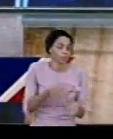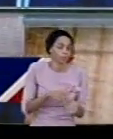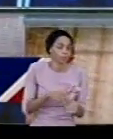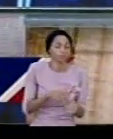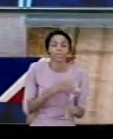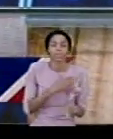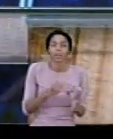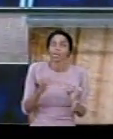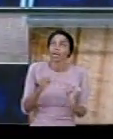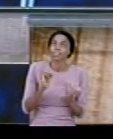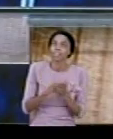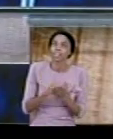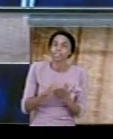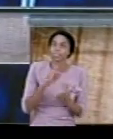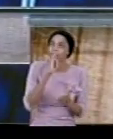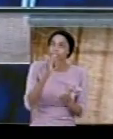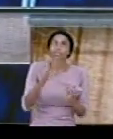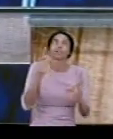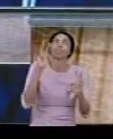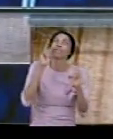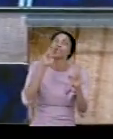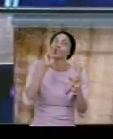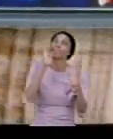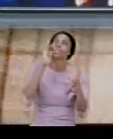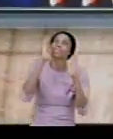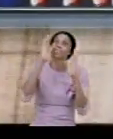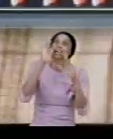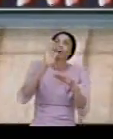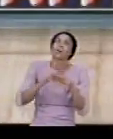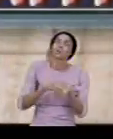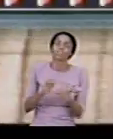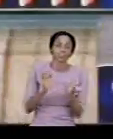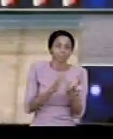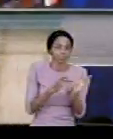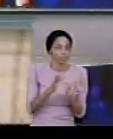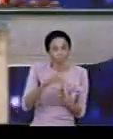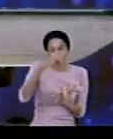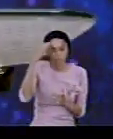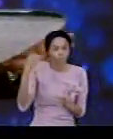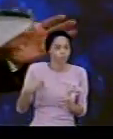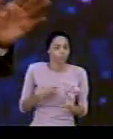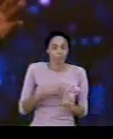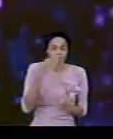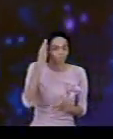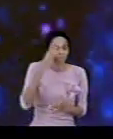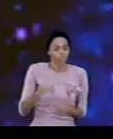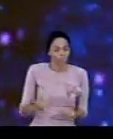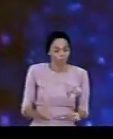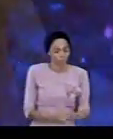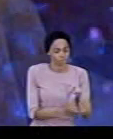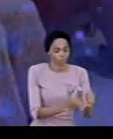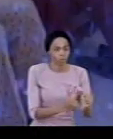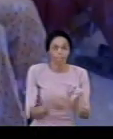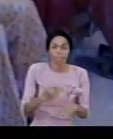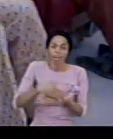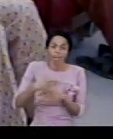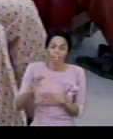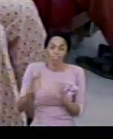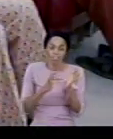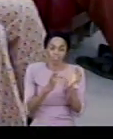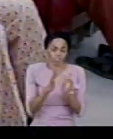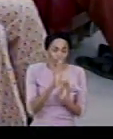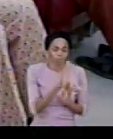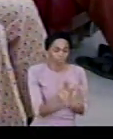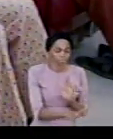Looking unto Jesus, because we should follow after his steps. And because he